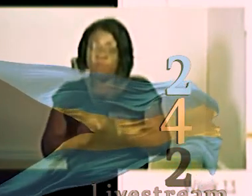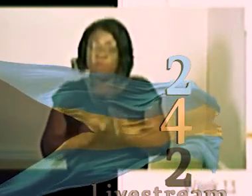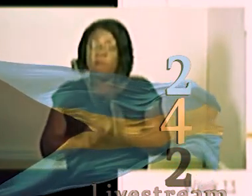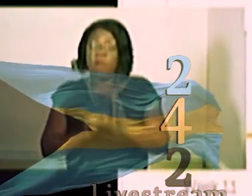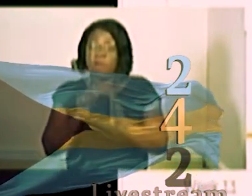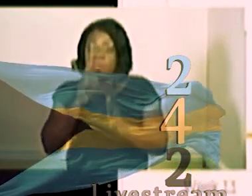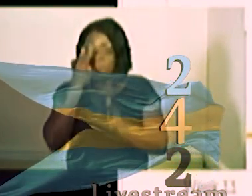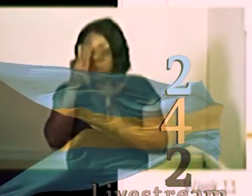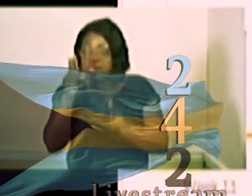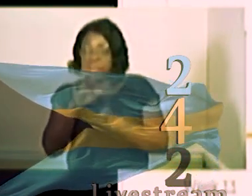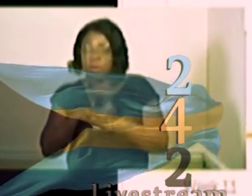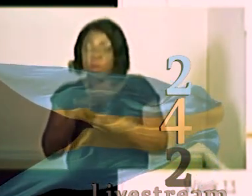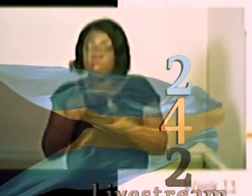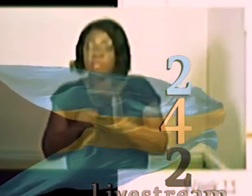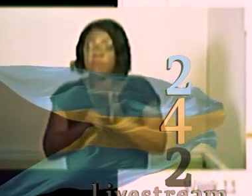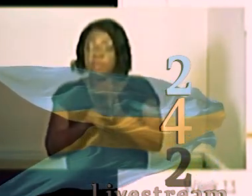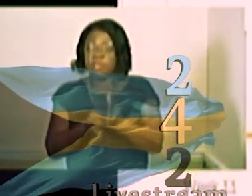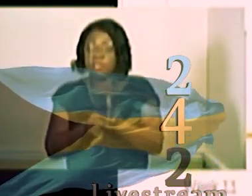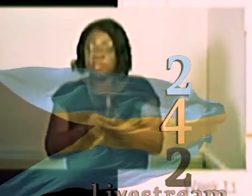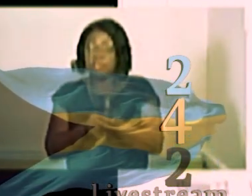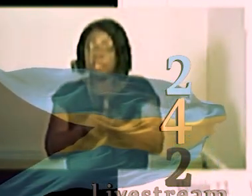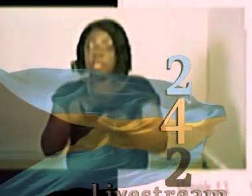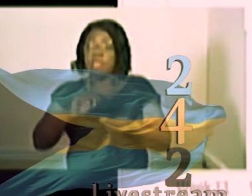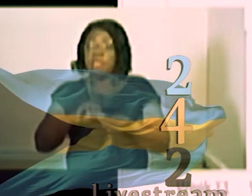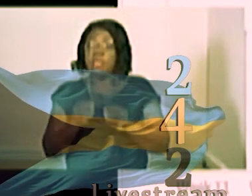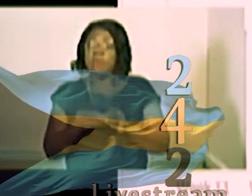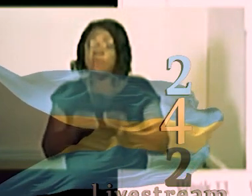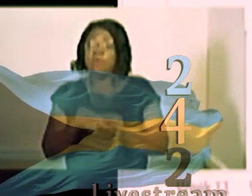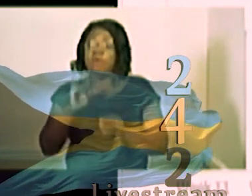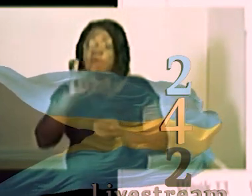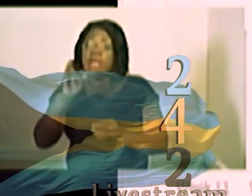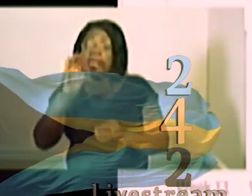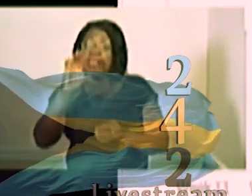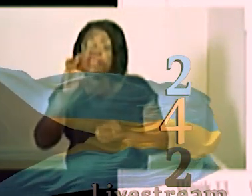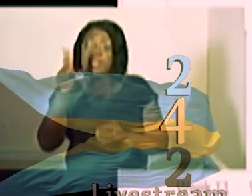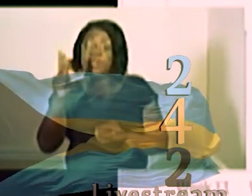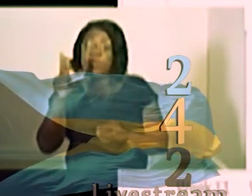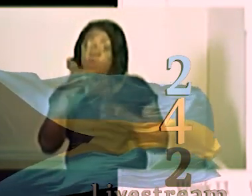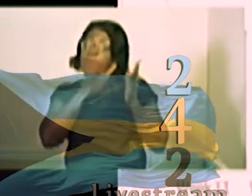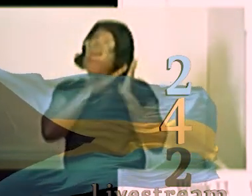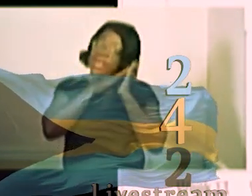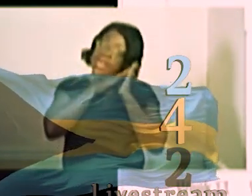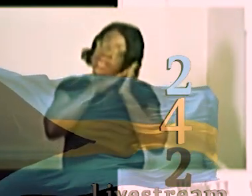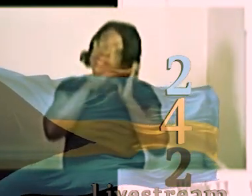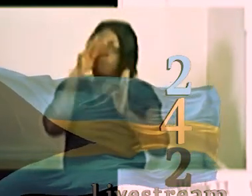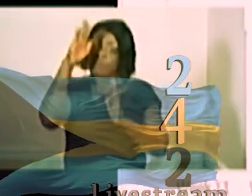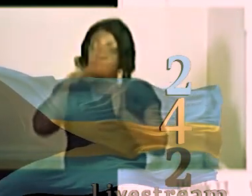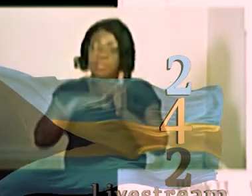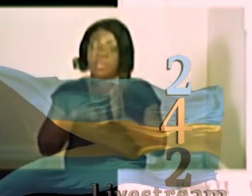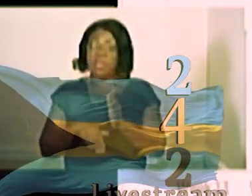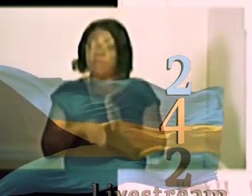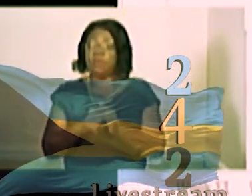graph. The number of ICU beds have decreased.